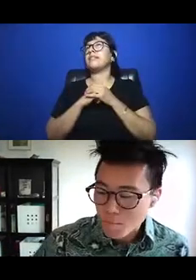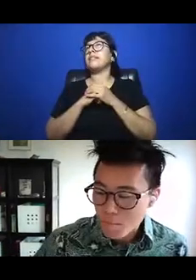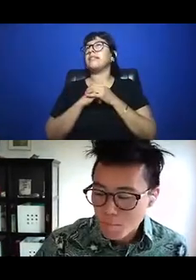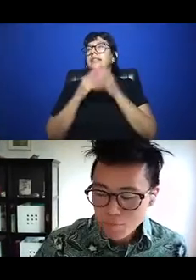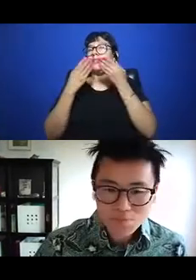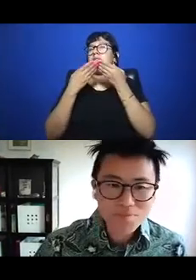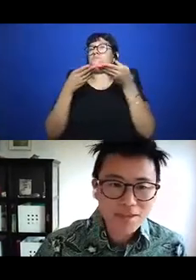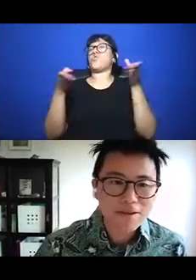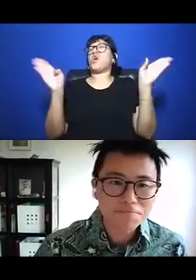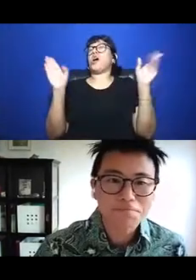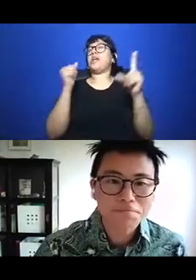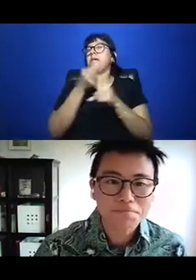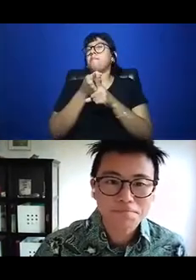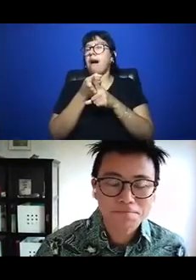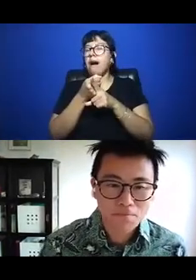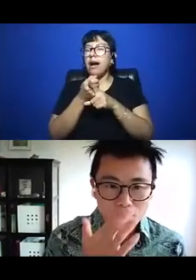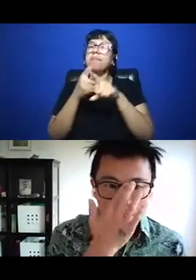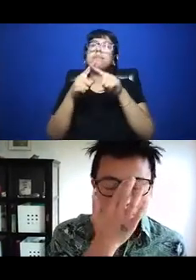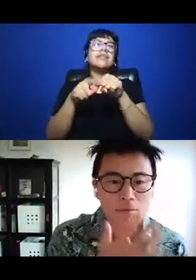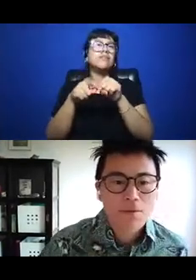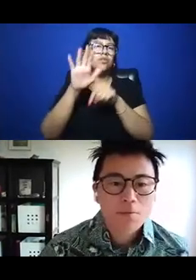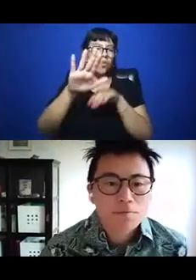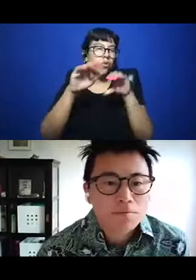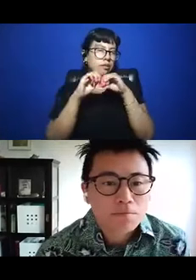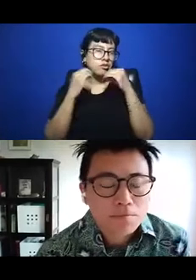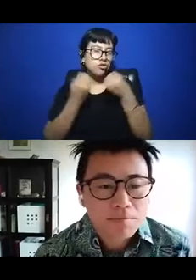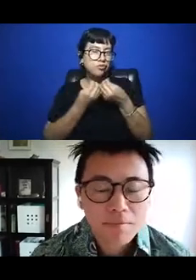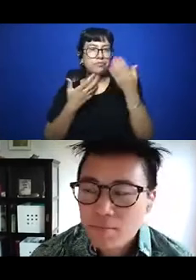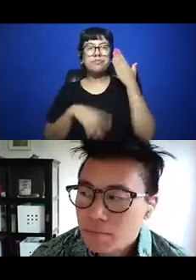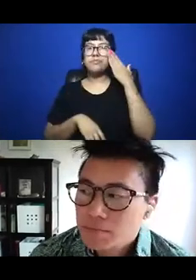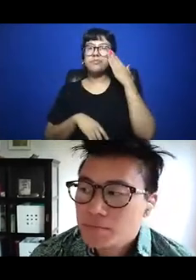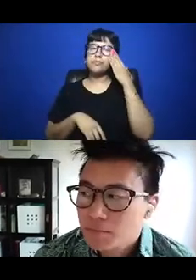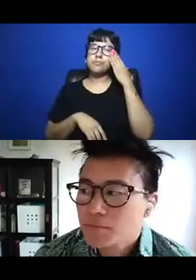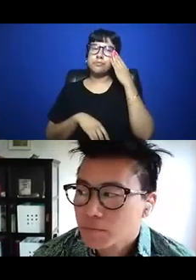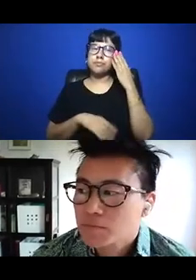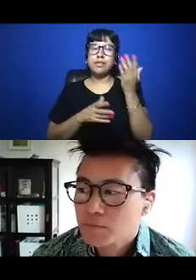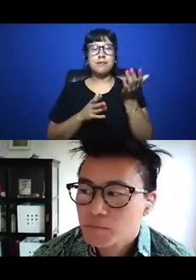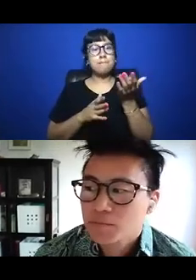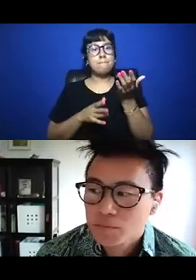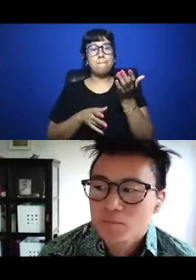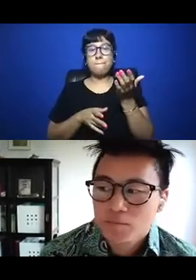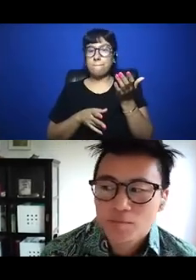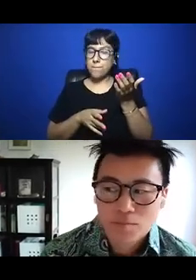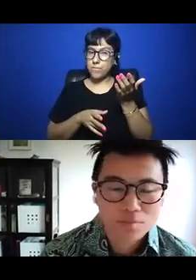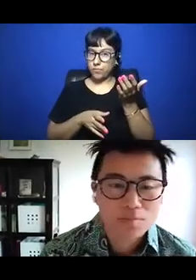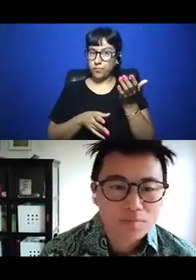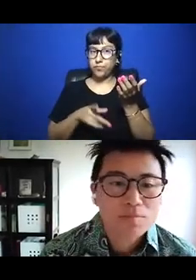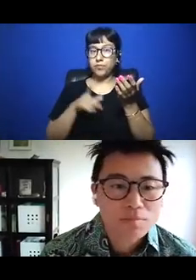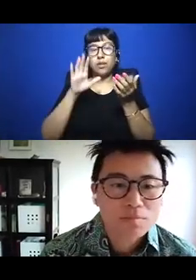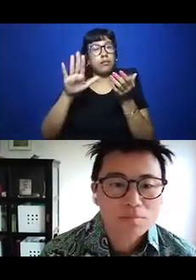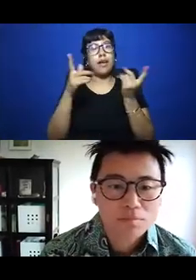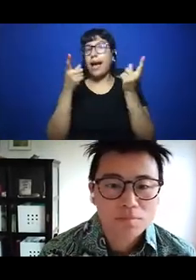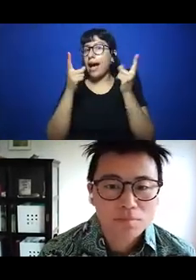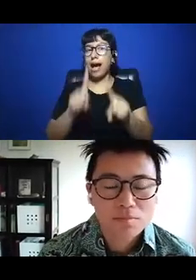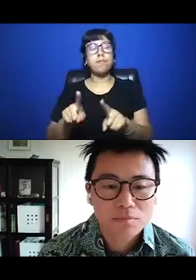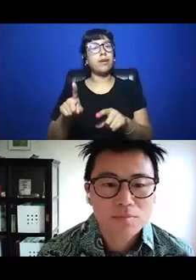broadly impactful, but depending on the organization and whether you had one of the accounts that got shut down or what work